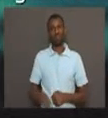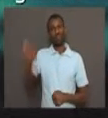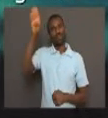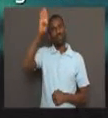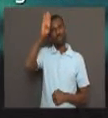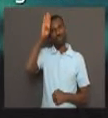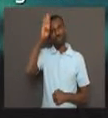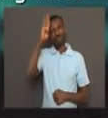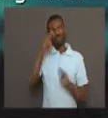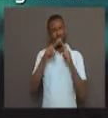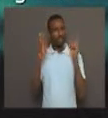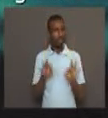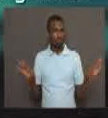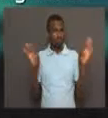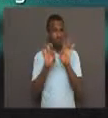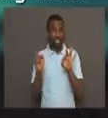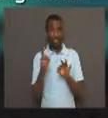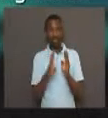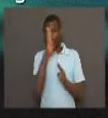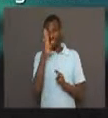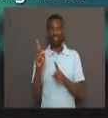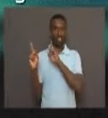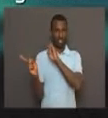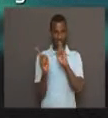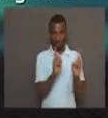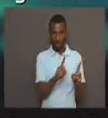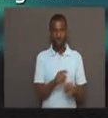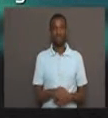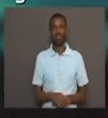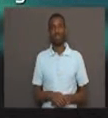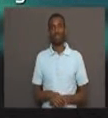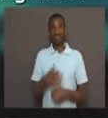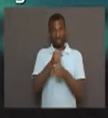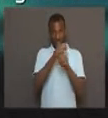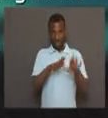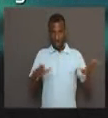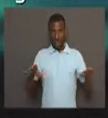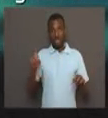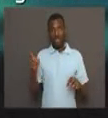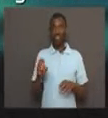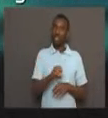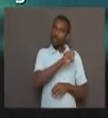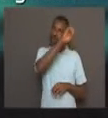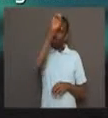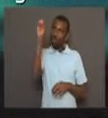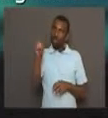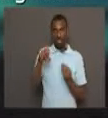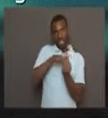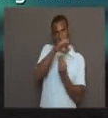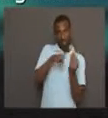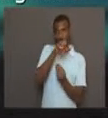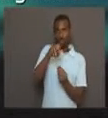Bohr's most important discovery was of the stable orbit of